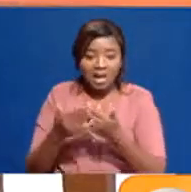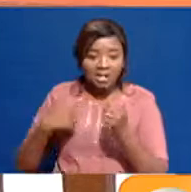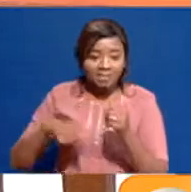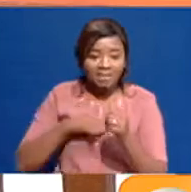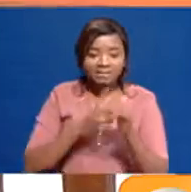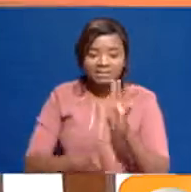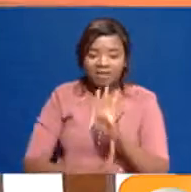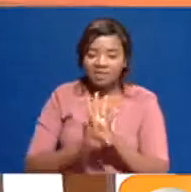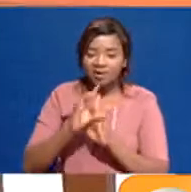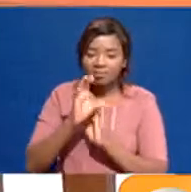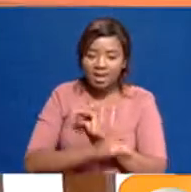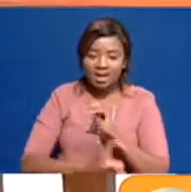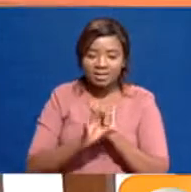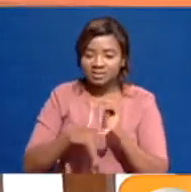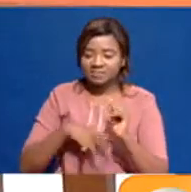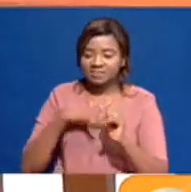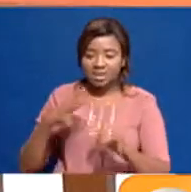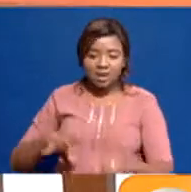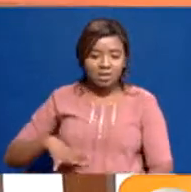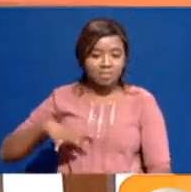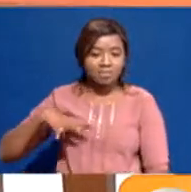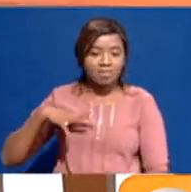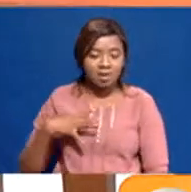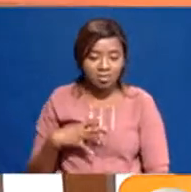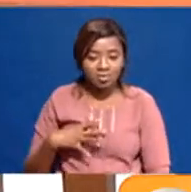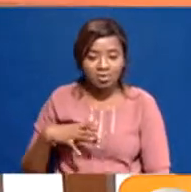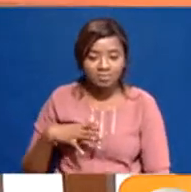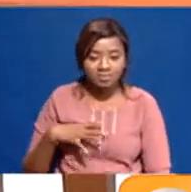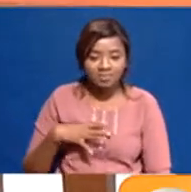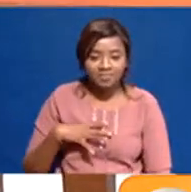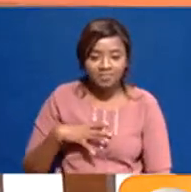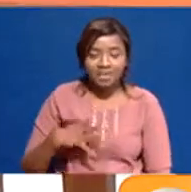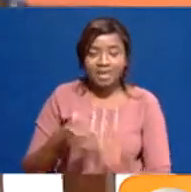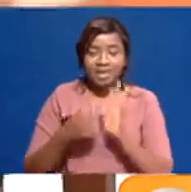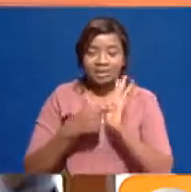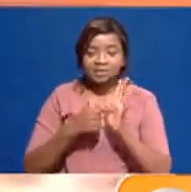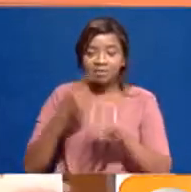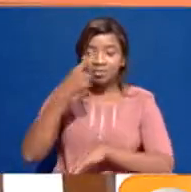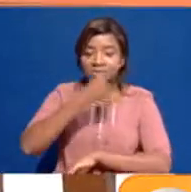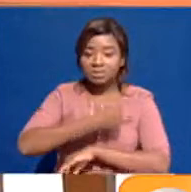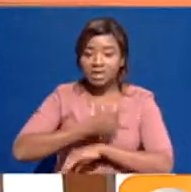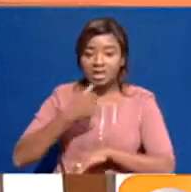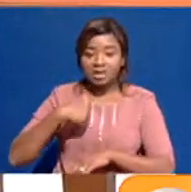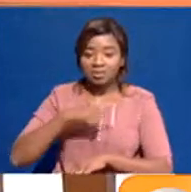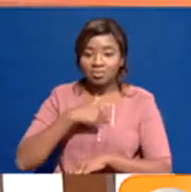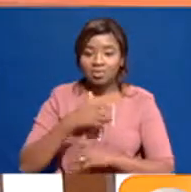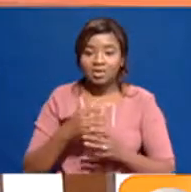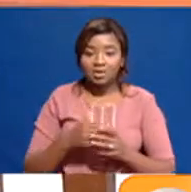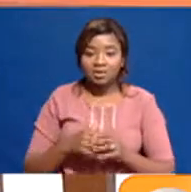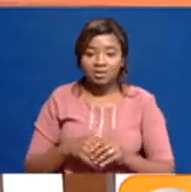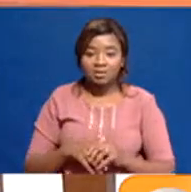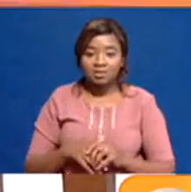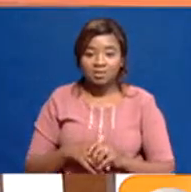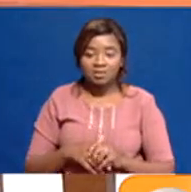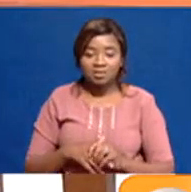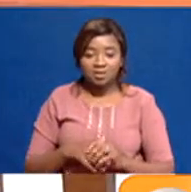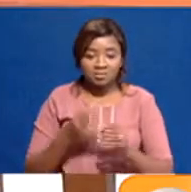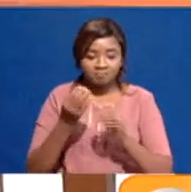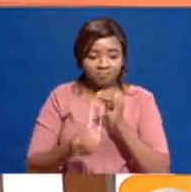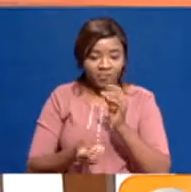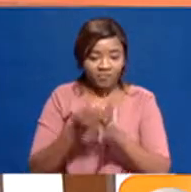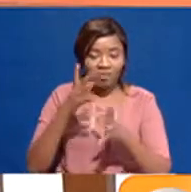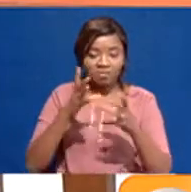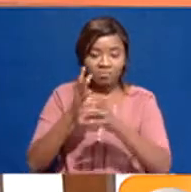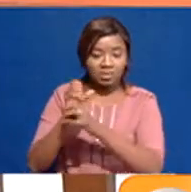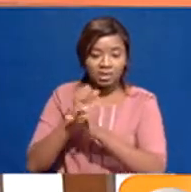are all proud of. And think of it, the day we get to Federation of East Africa,